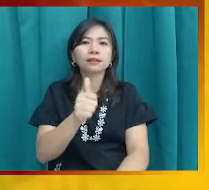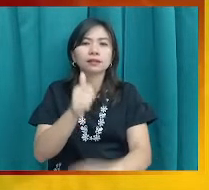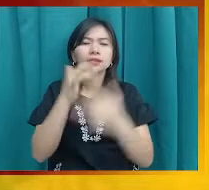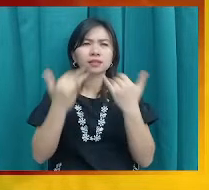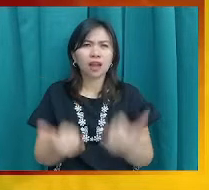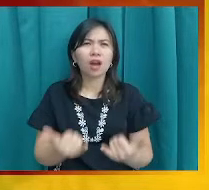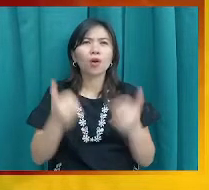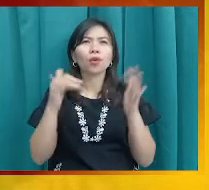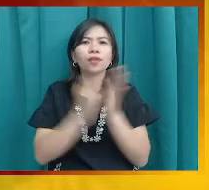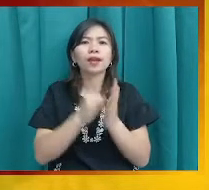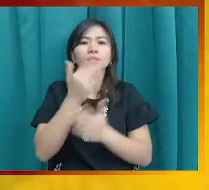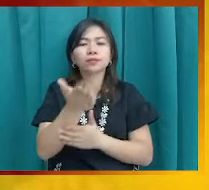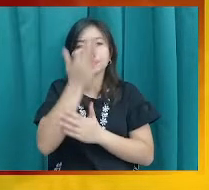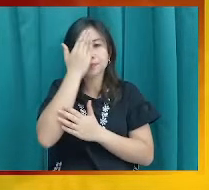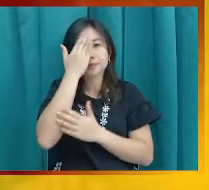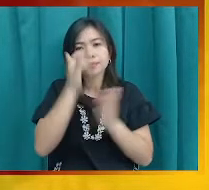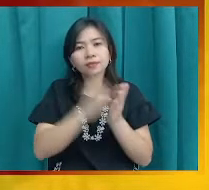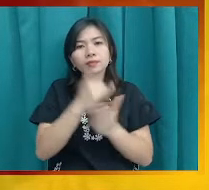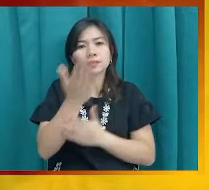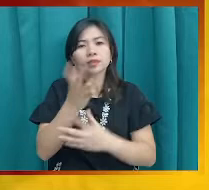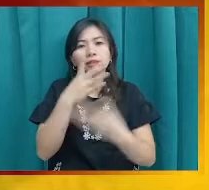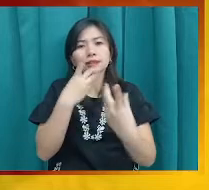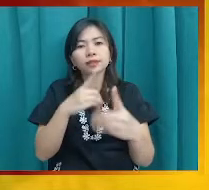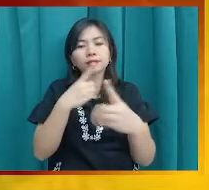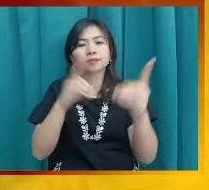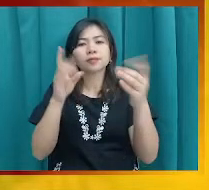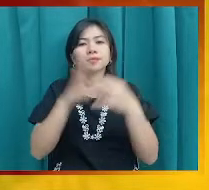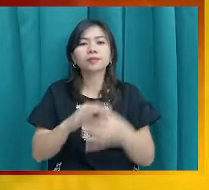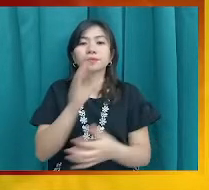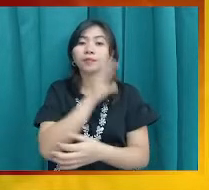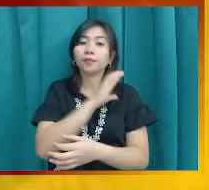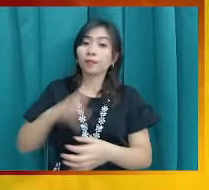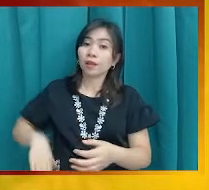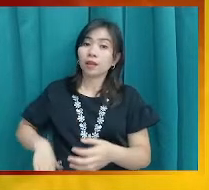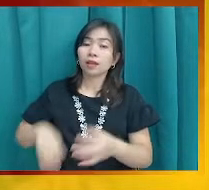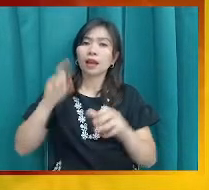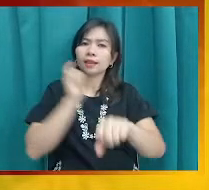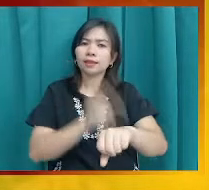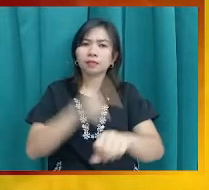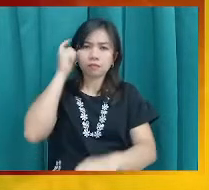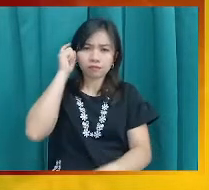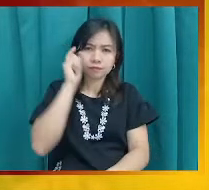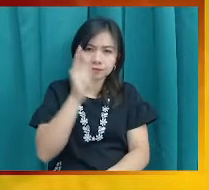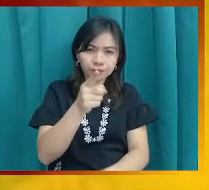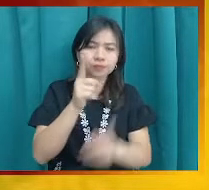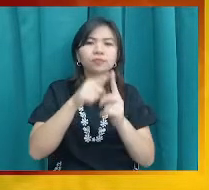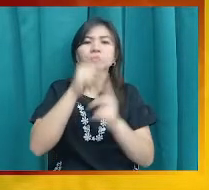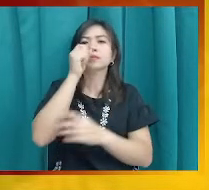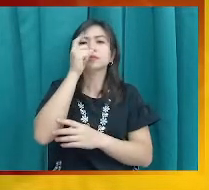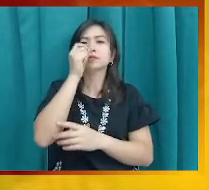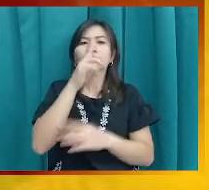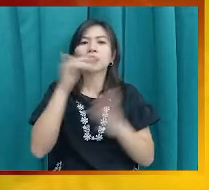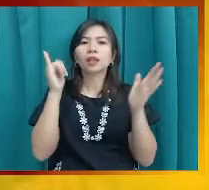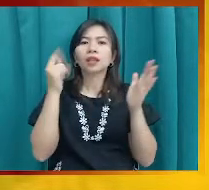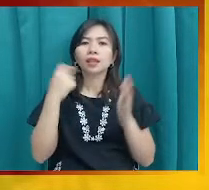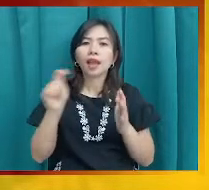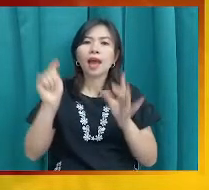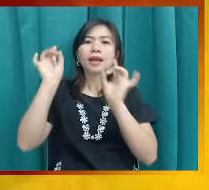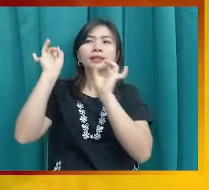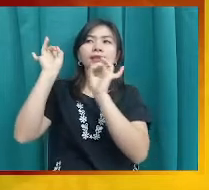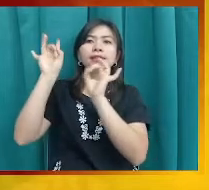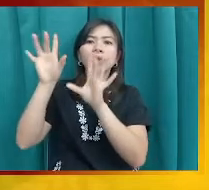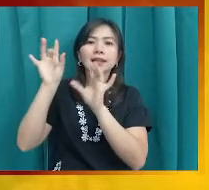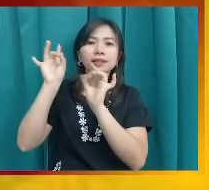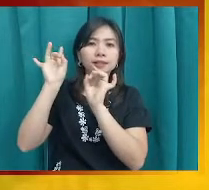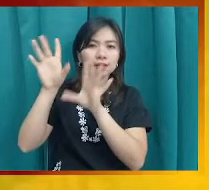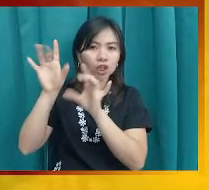know that you are a disciple of Christ, it's time for you to understand the dangers. The danger.